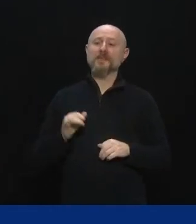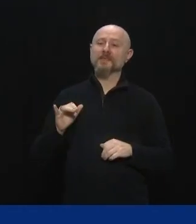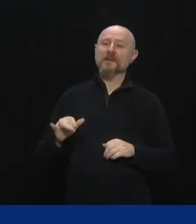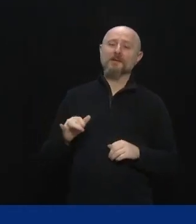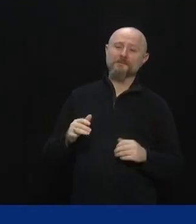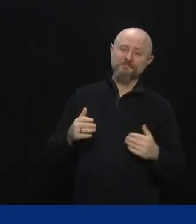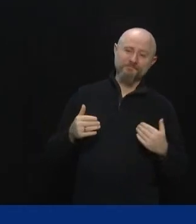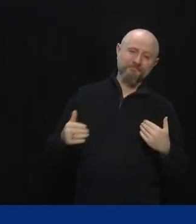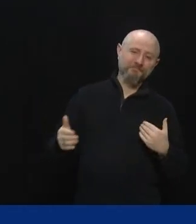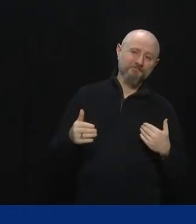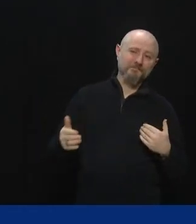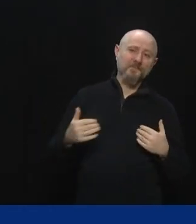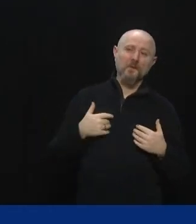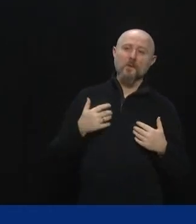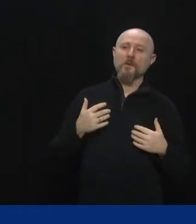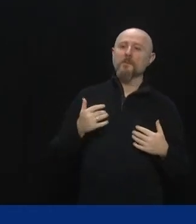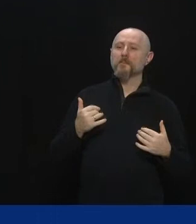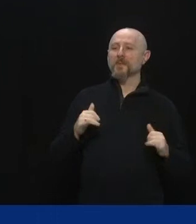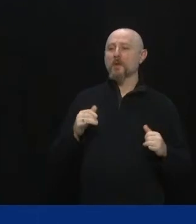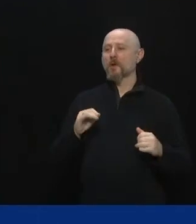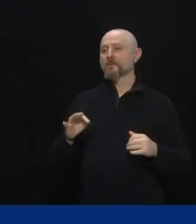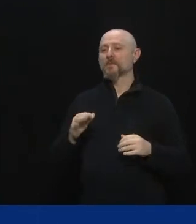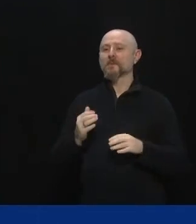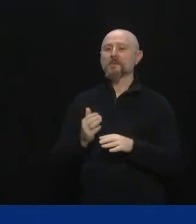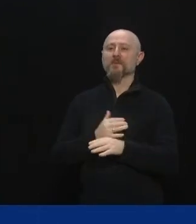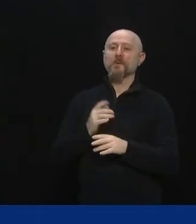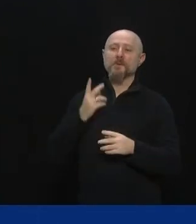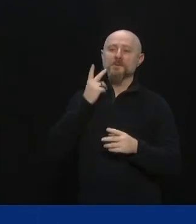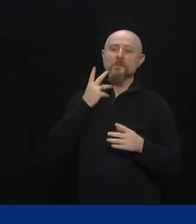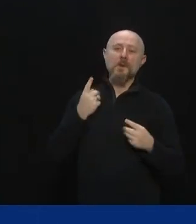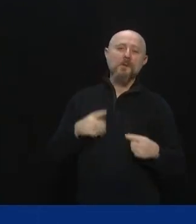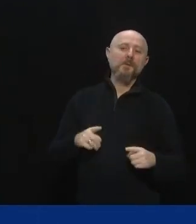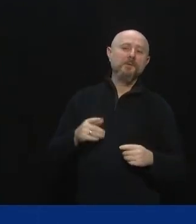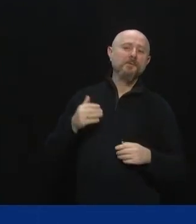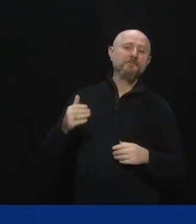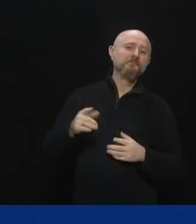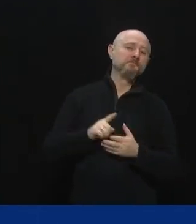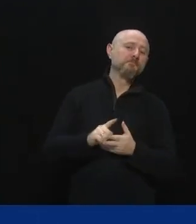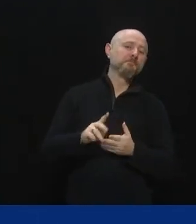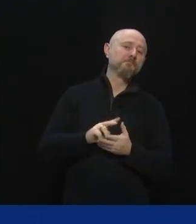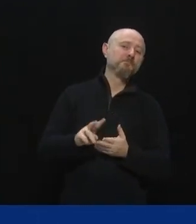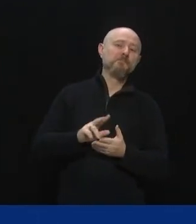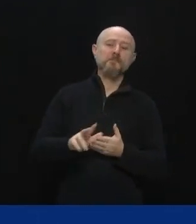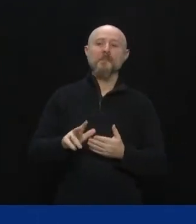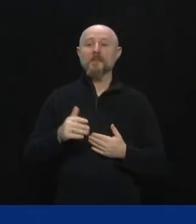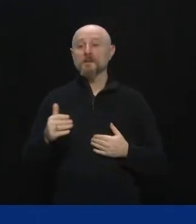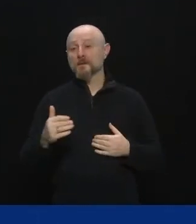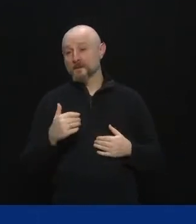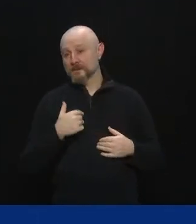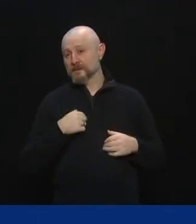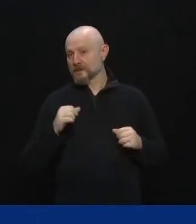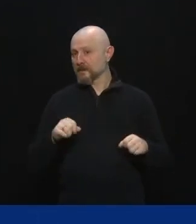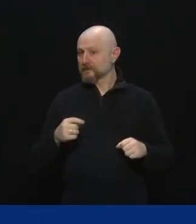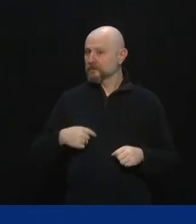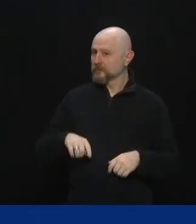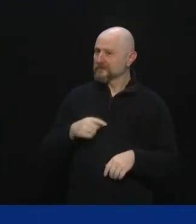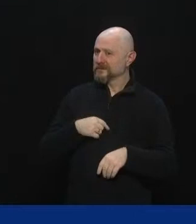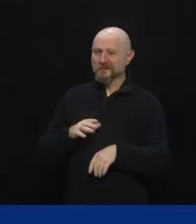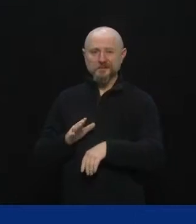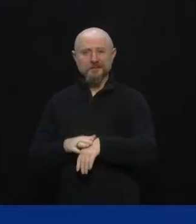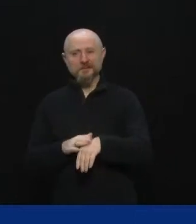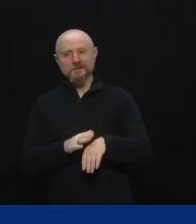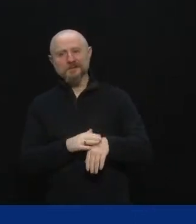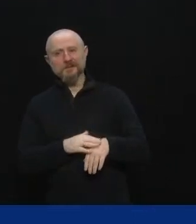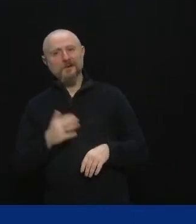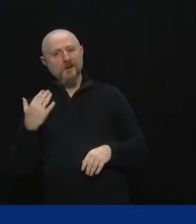some playoffs to get through, and we'll all see what happens in the next couple weeks. But yes, I'm sounding the alarm about that weekend as well. I called it out in October.